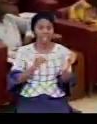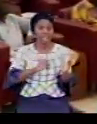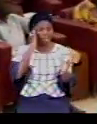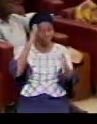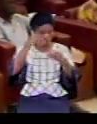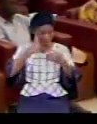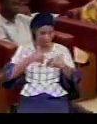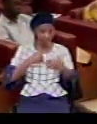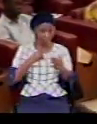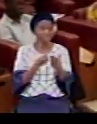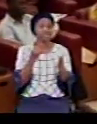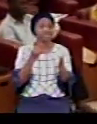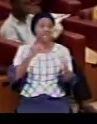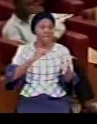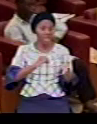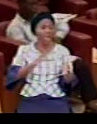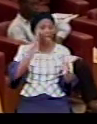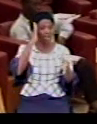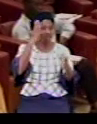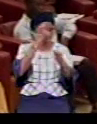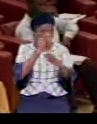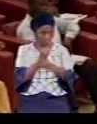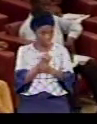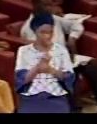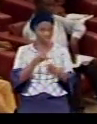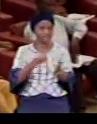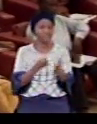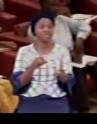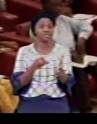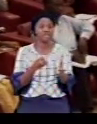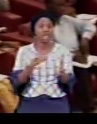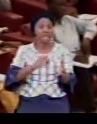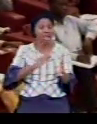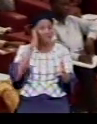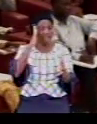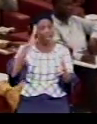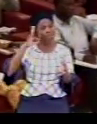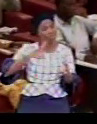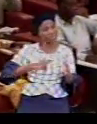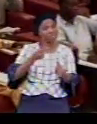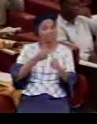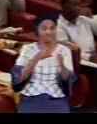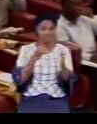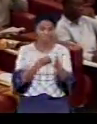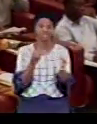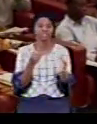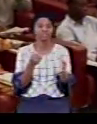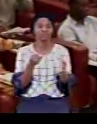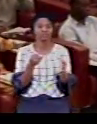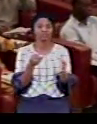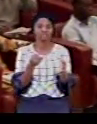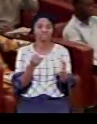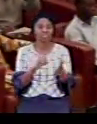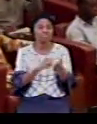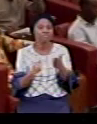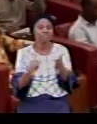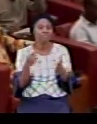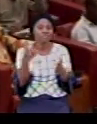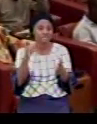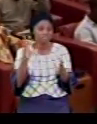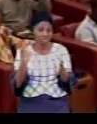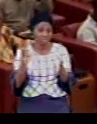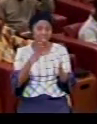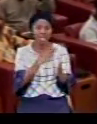it. I will possess it. I will benefit from it. Verse 16, And